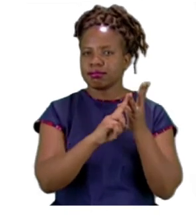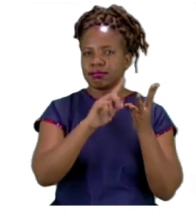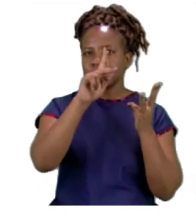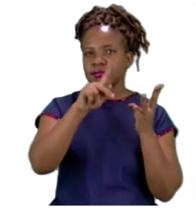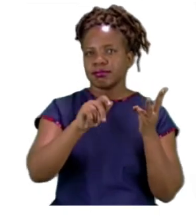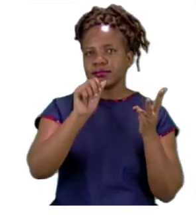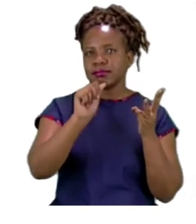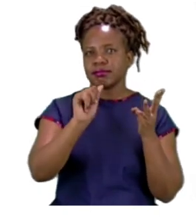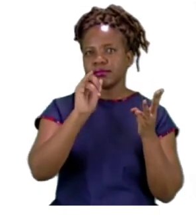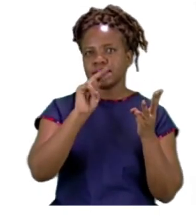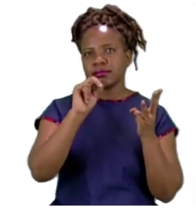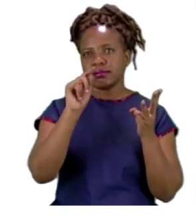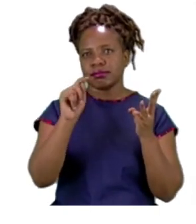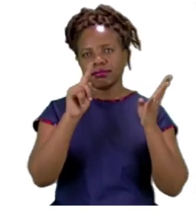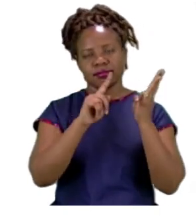train,